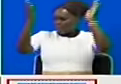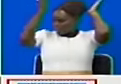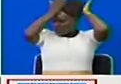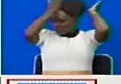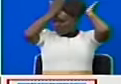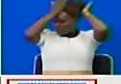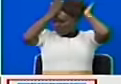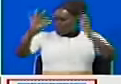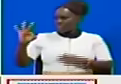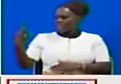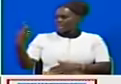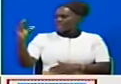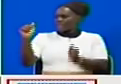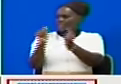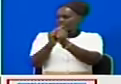third with